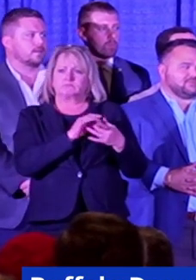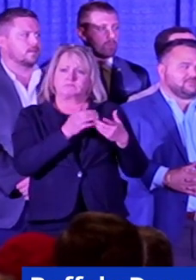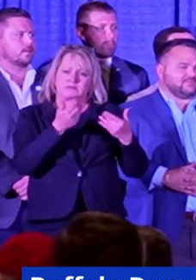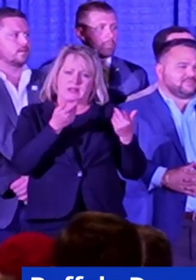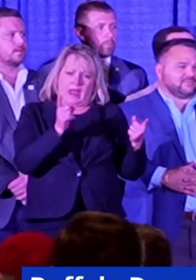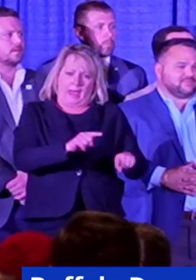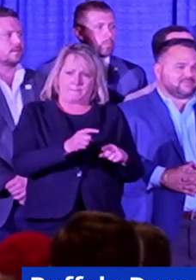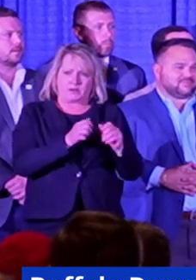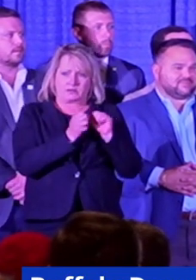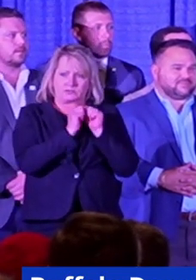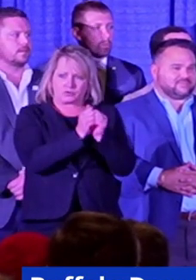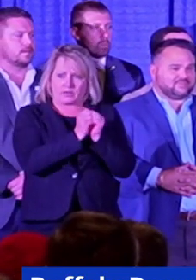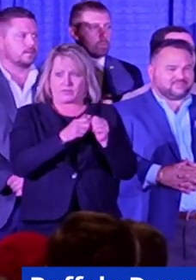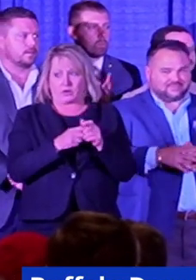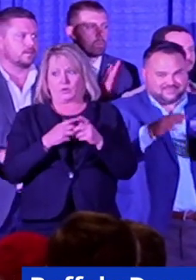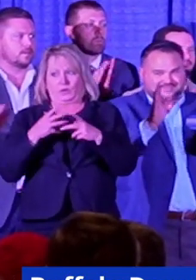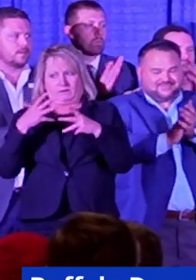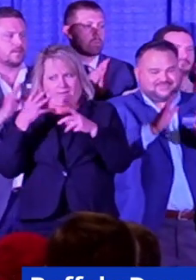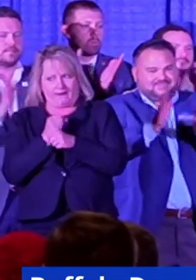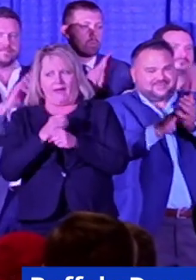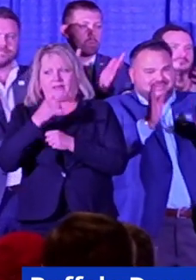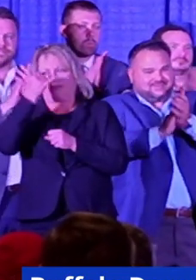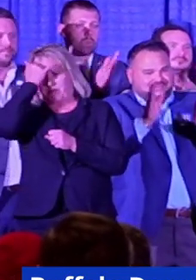the Buffalo Bills for another 30 years.